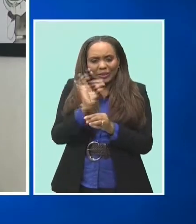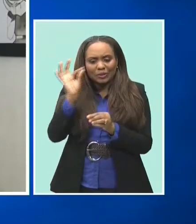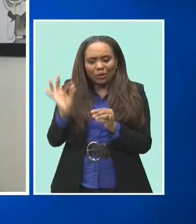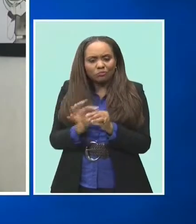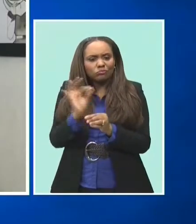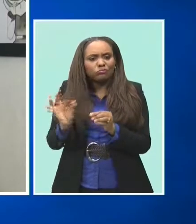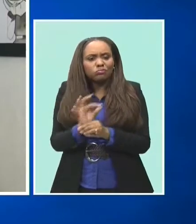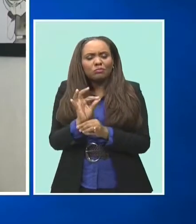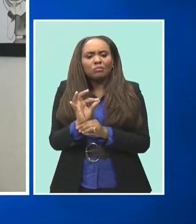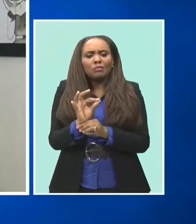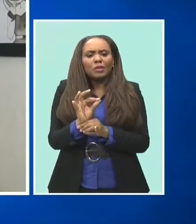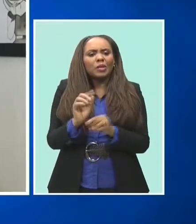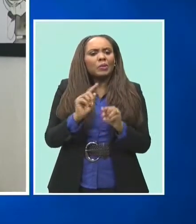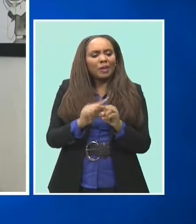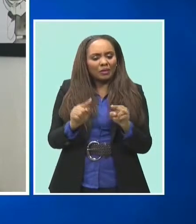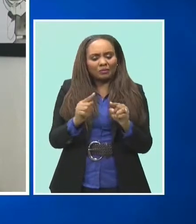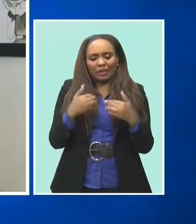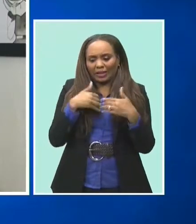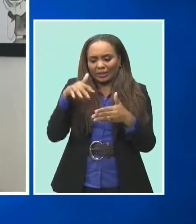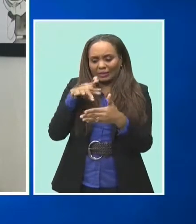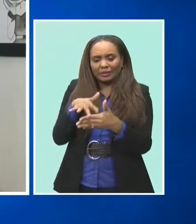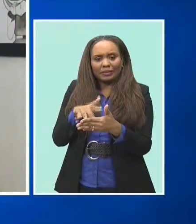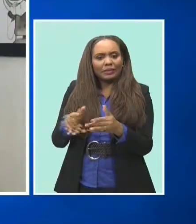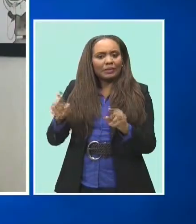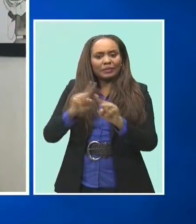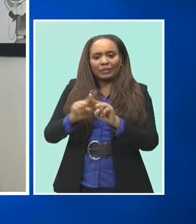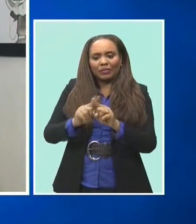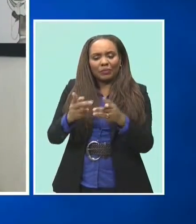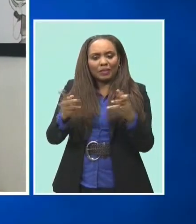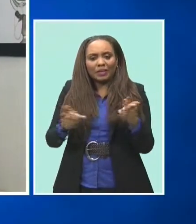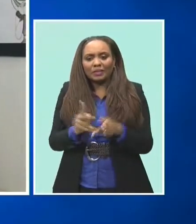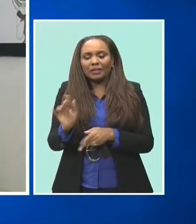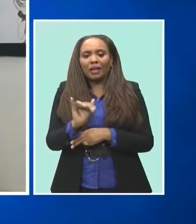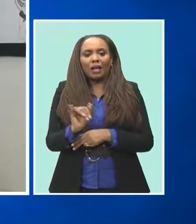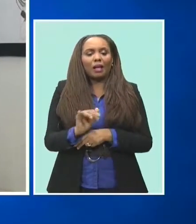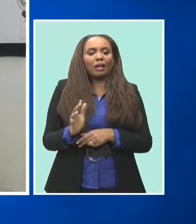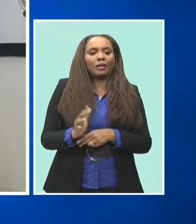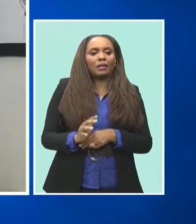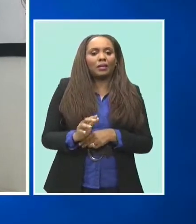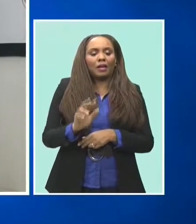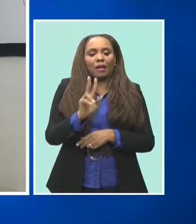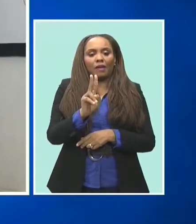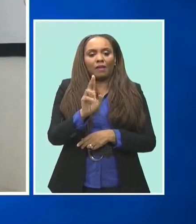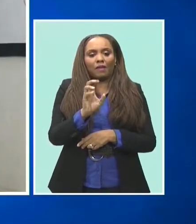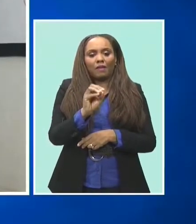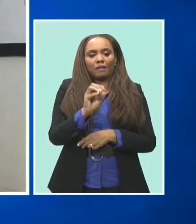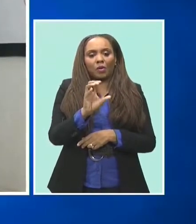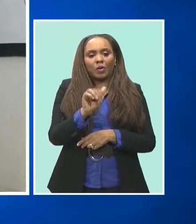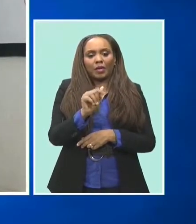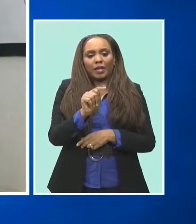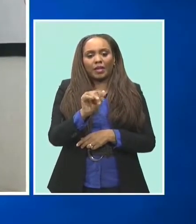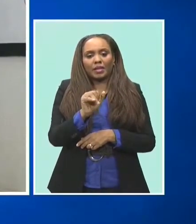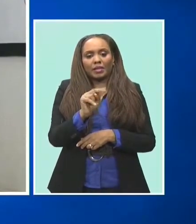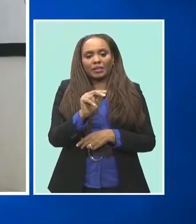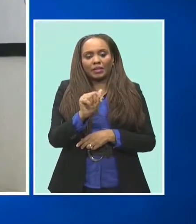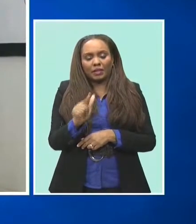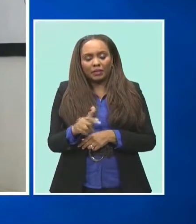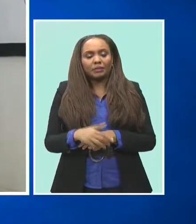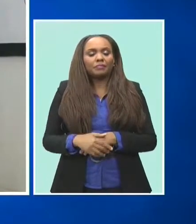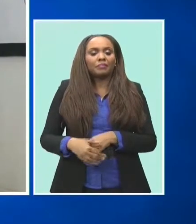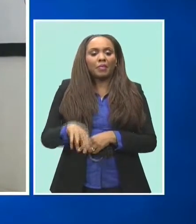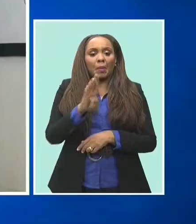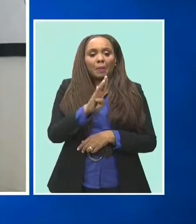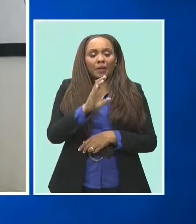on to study at various institutions, such as the Vocational Training Board, then I did BCC